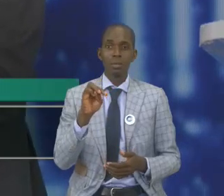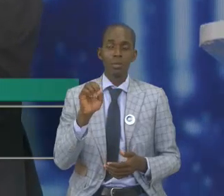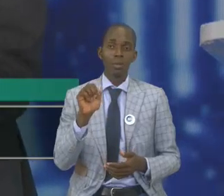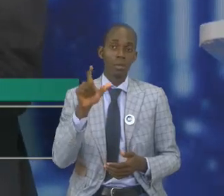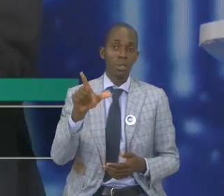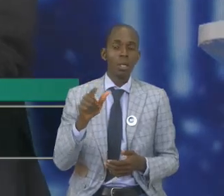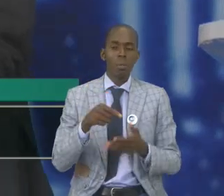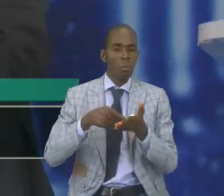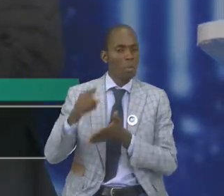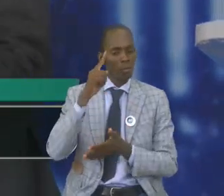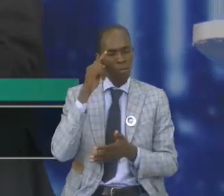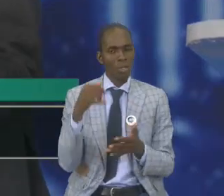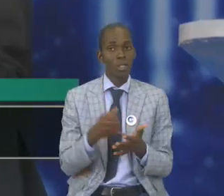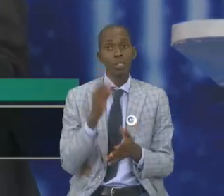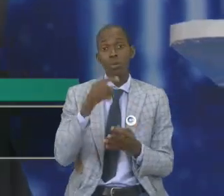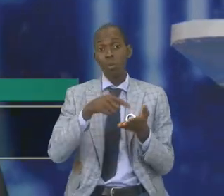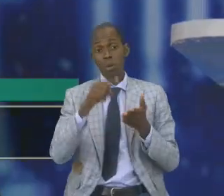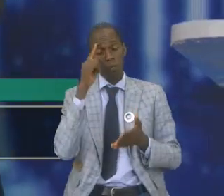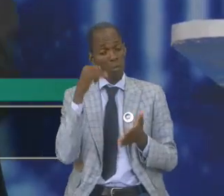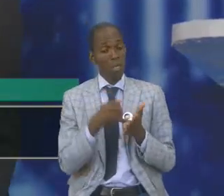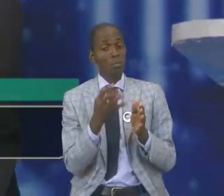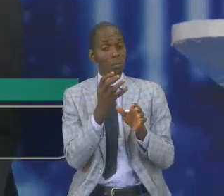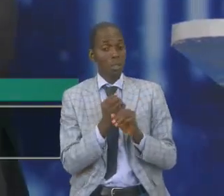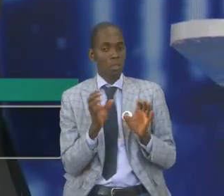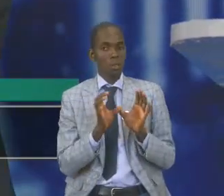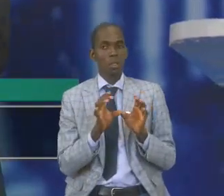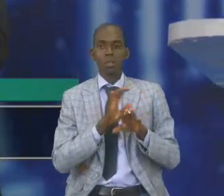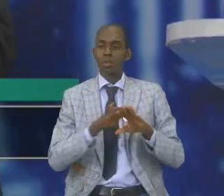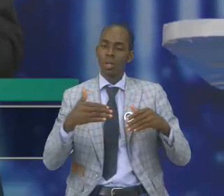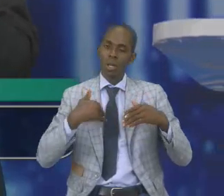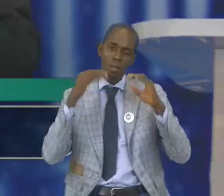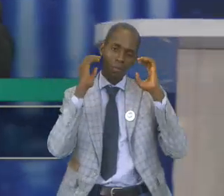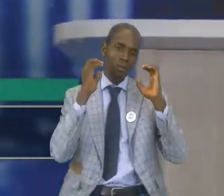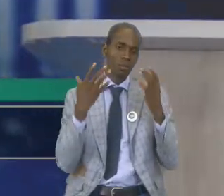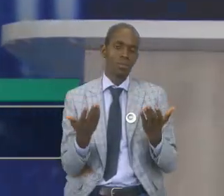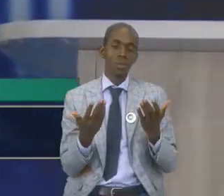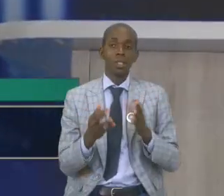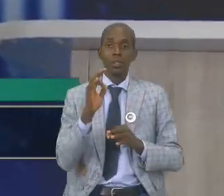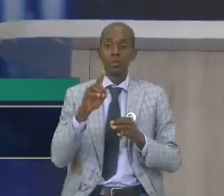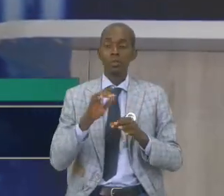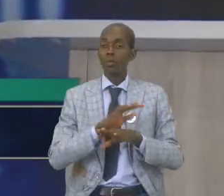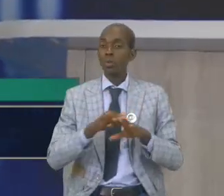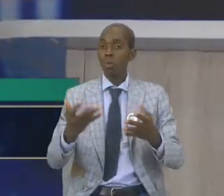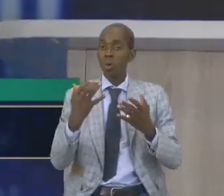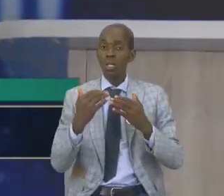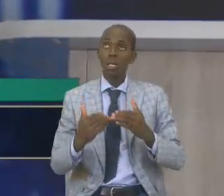for it. If you pay for it and you have certificate, you don't have education, and you don't want elevation in life, you're just thrown out